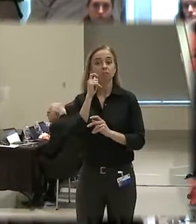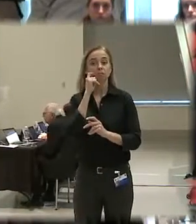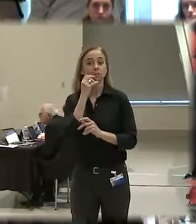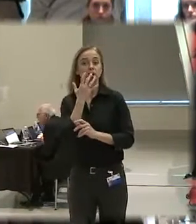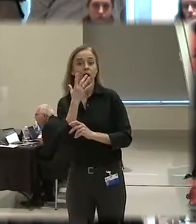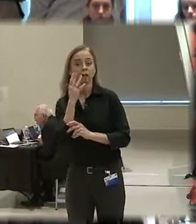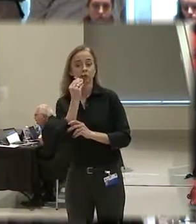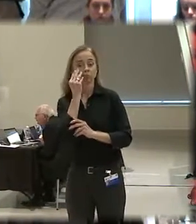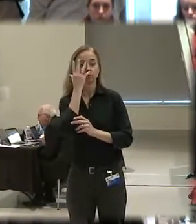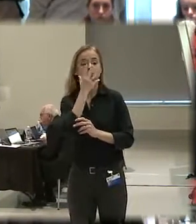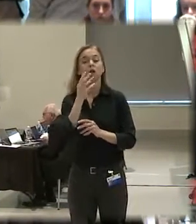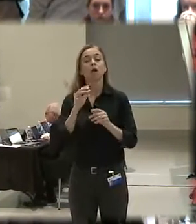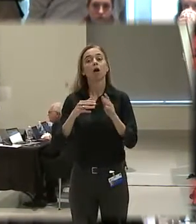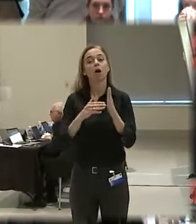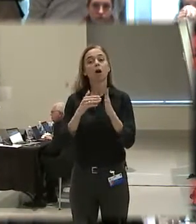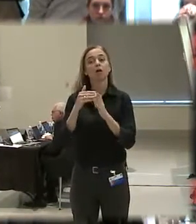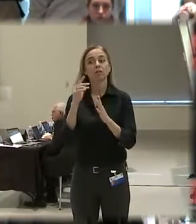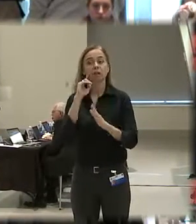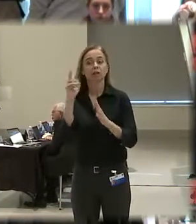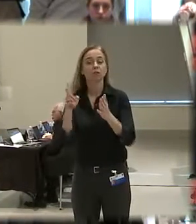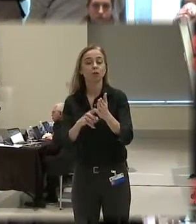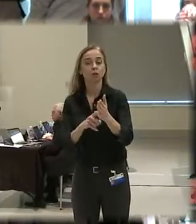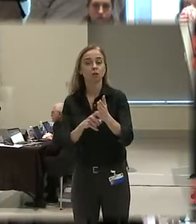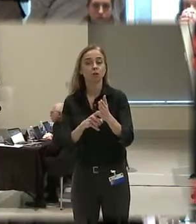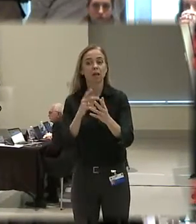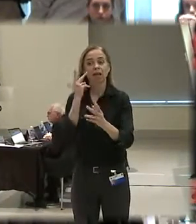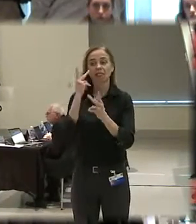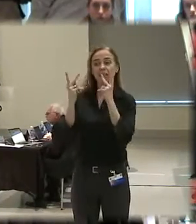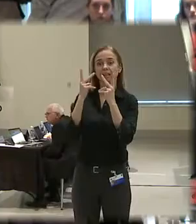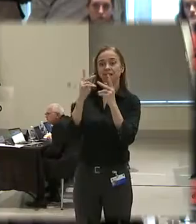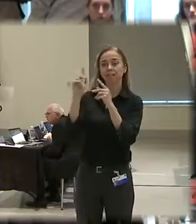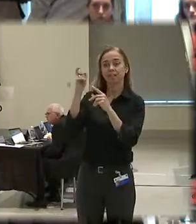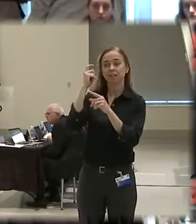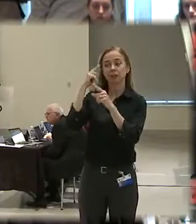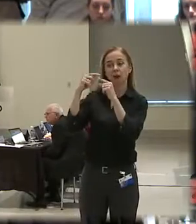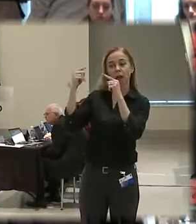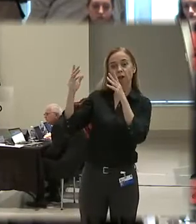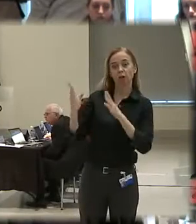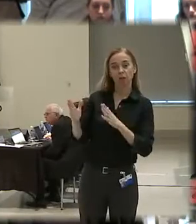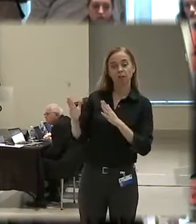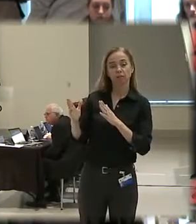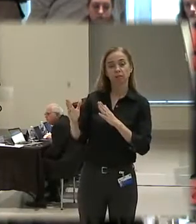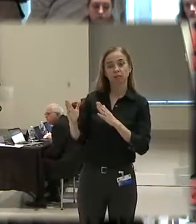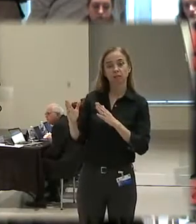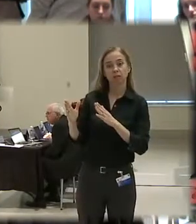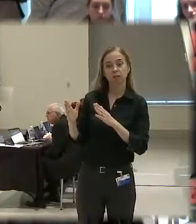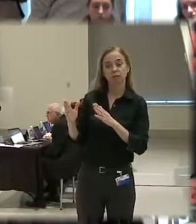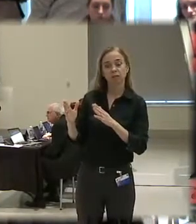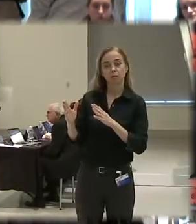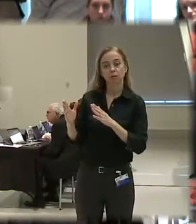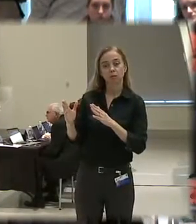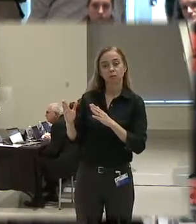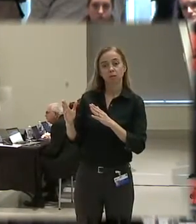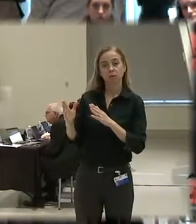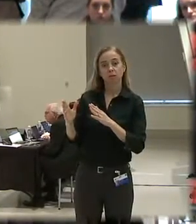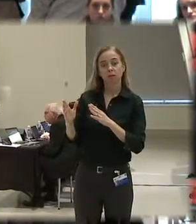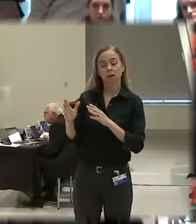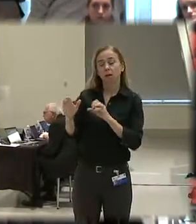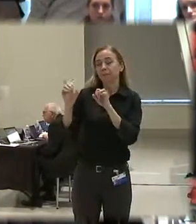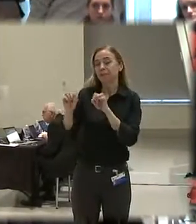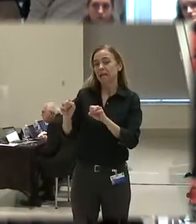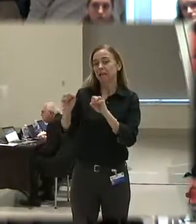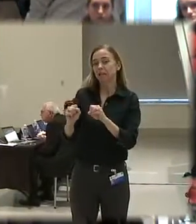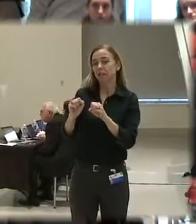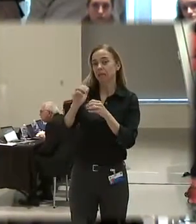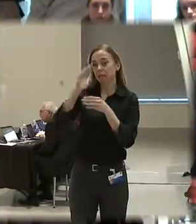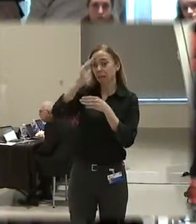positions. So often what I've noticed is when you see anarchists, they're wearing potentially masks,